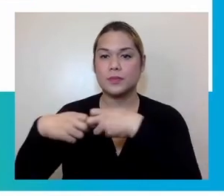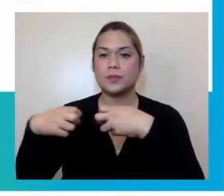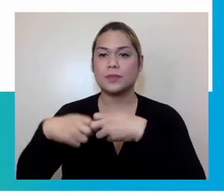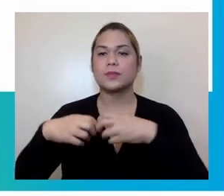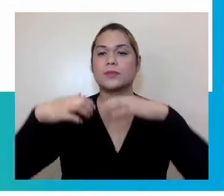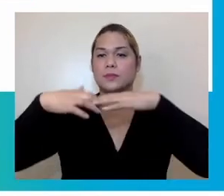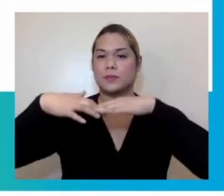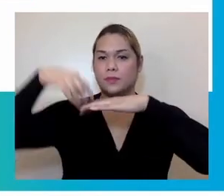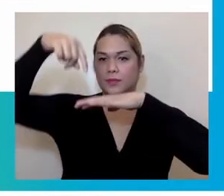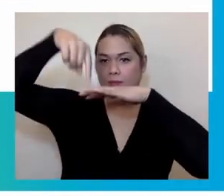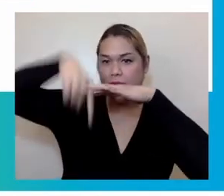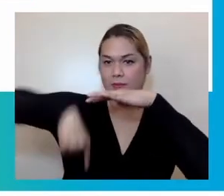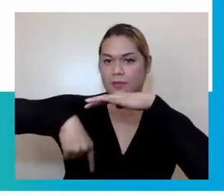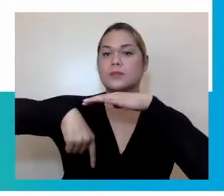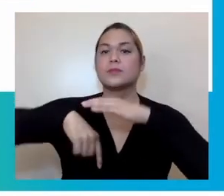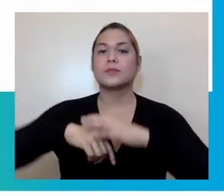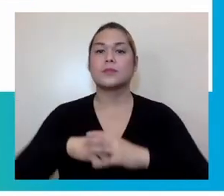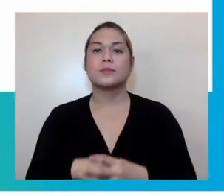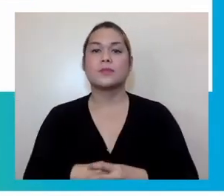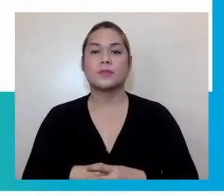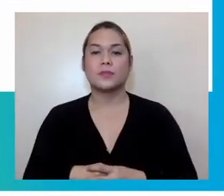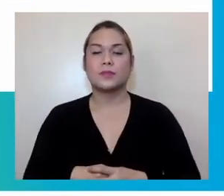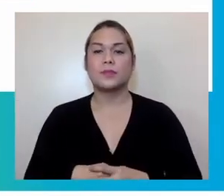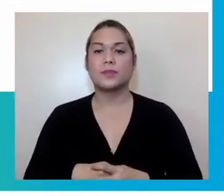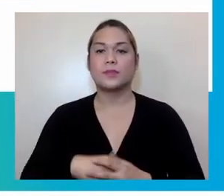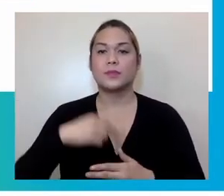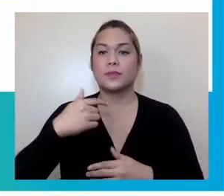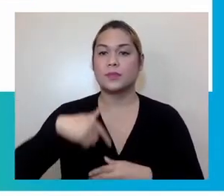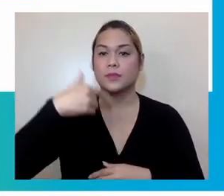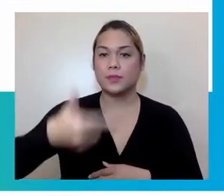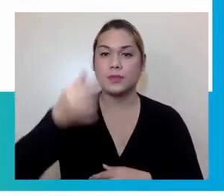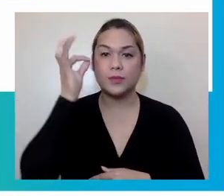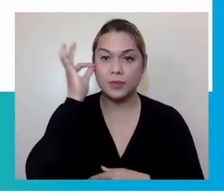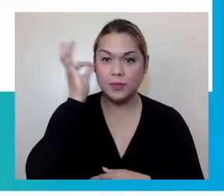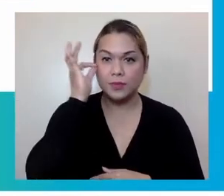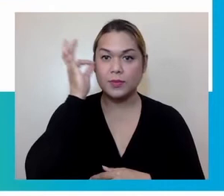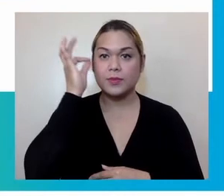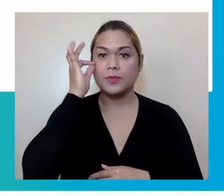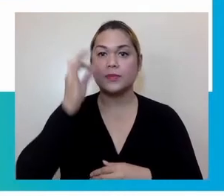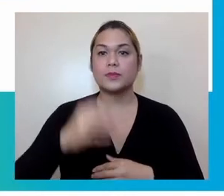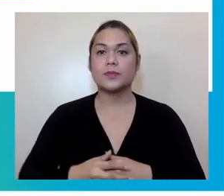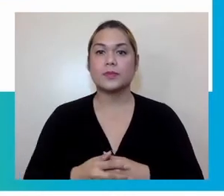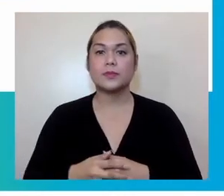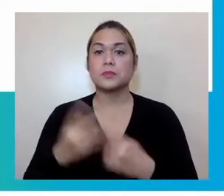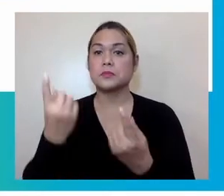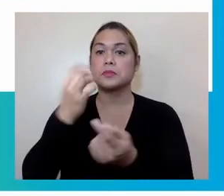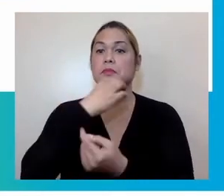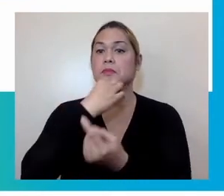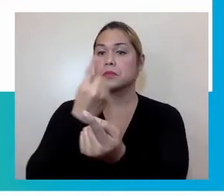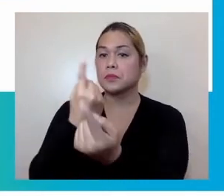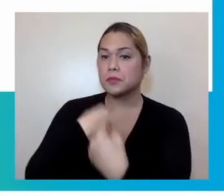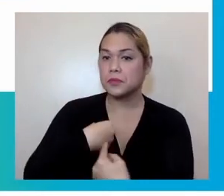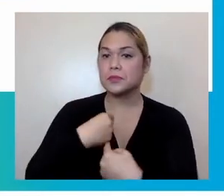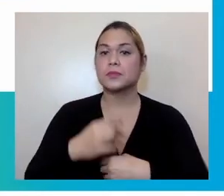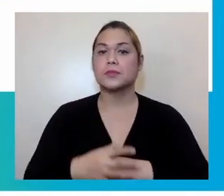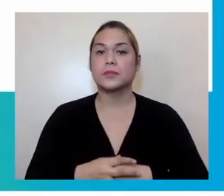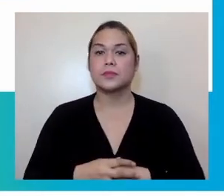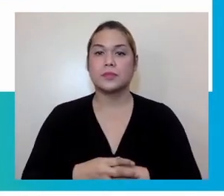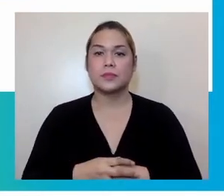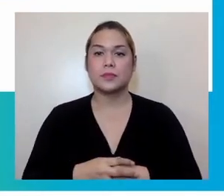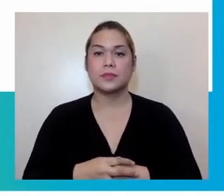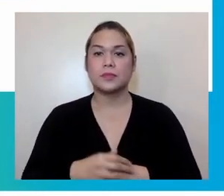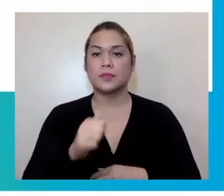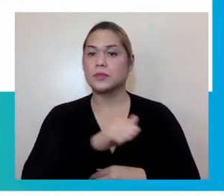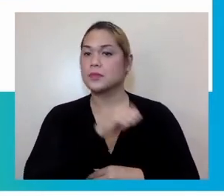respond to these interventions before moving to a section on non-fossil fuel energy. ED Fisher will respond